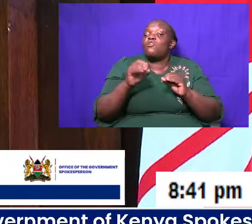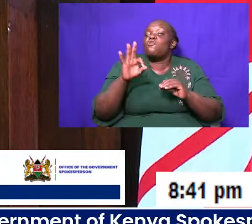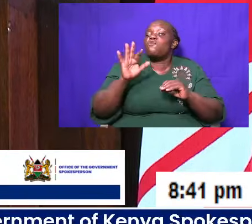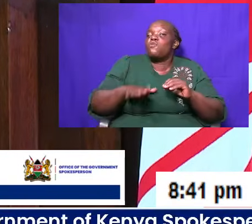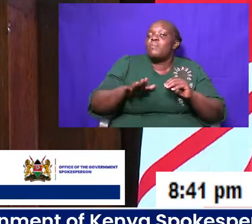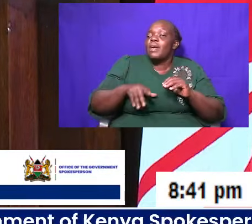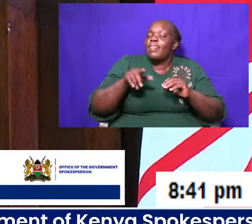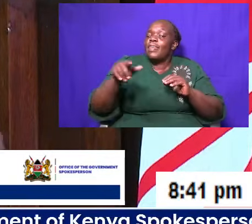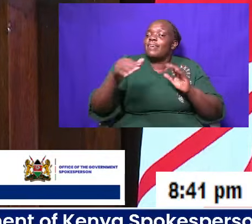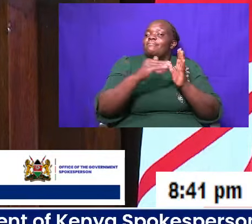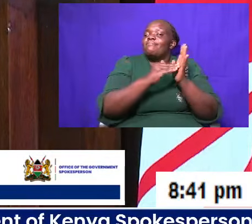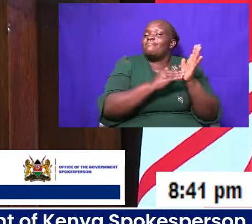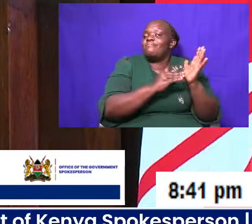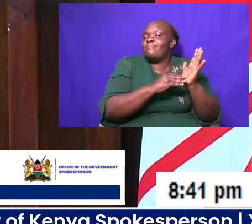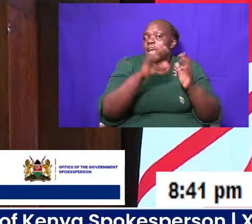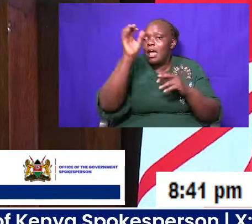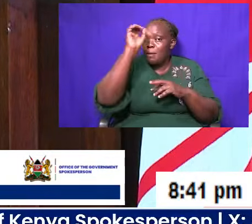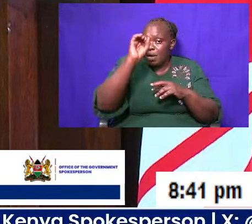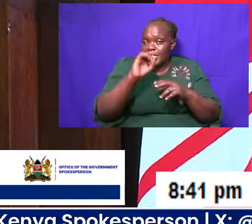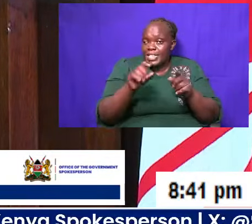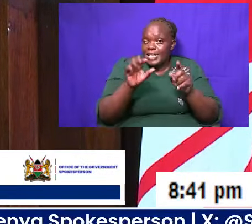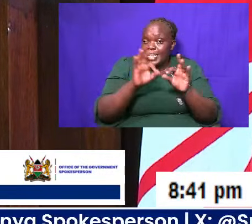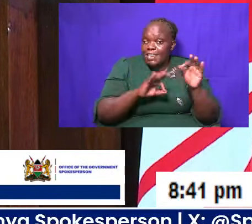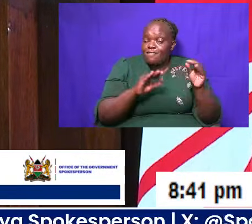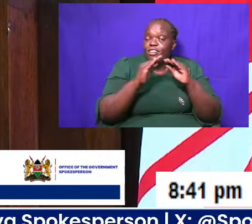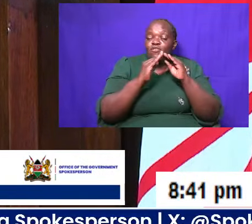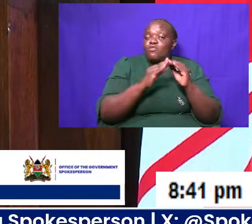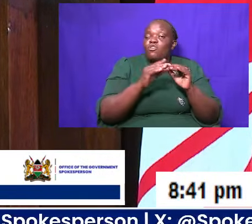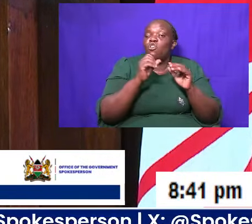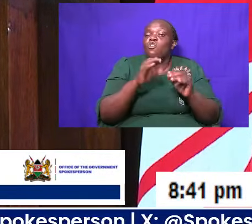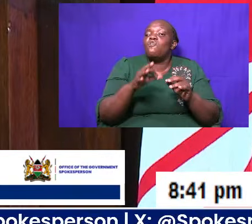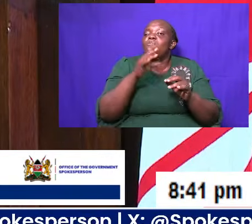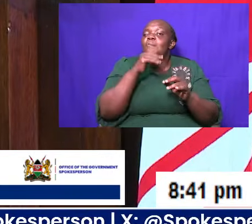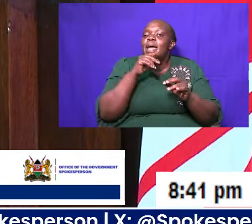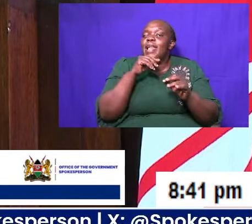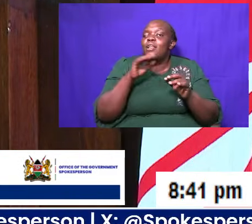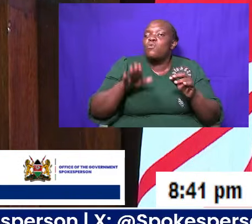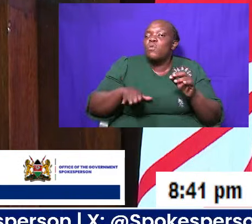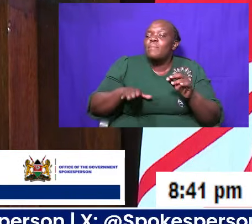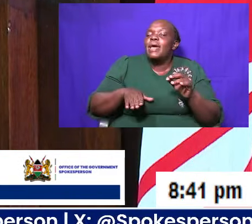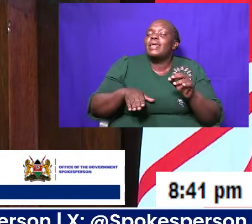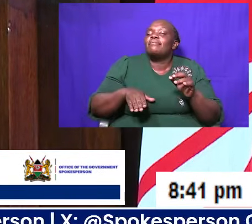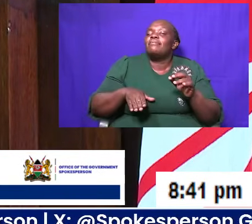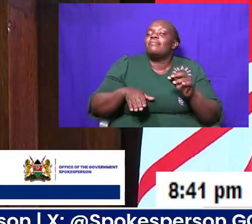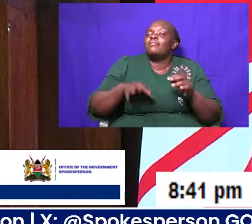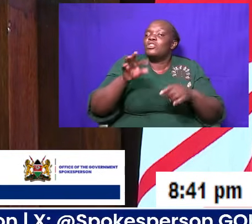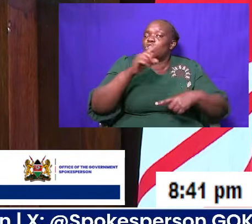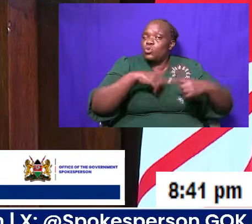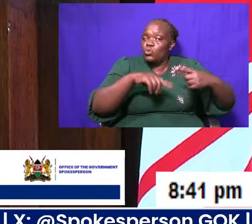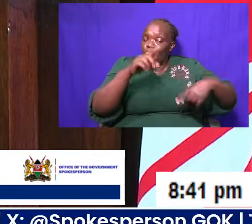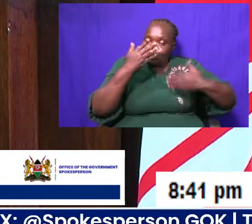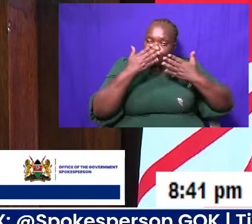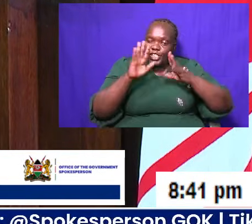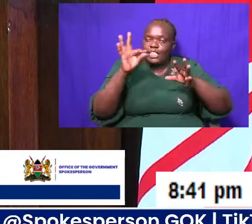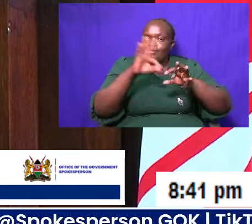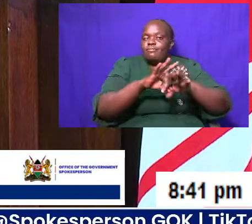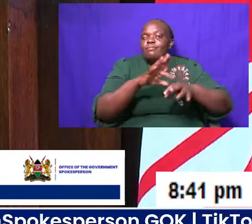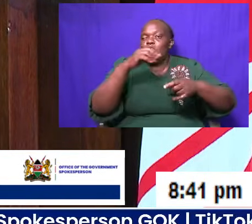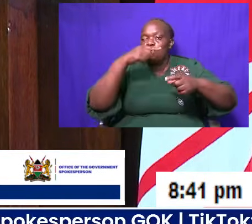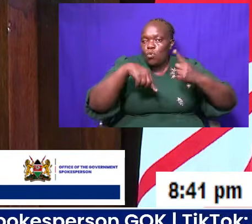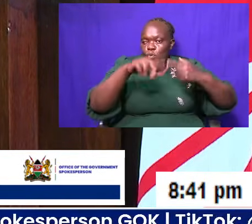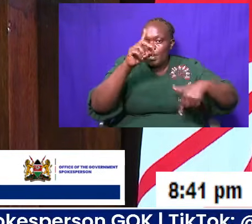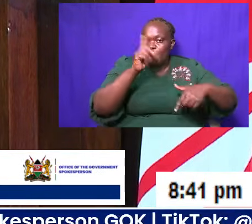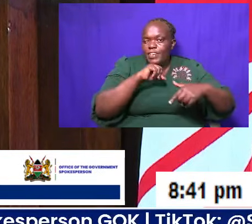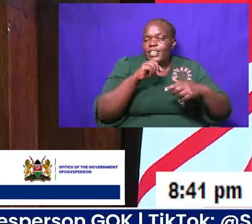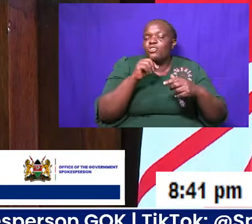that were on the ballot, that percentage is equivalent to the percentage of the women that were elected. I know from research, I